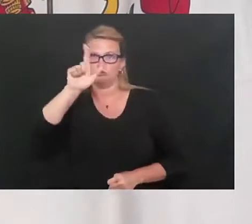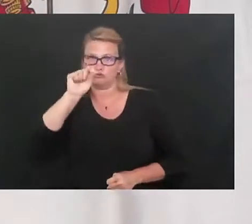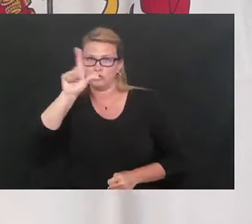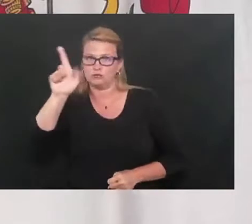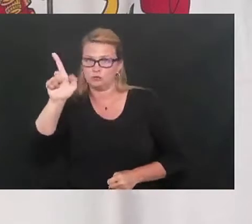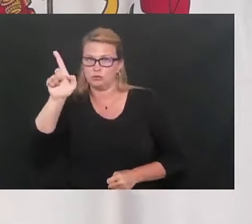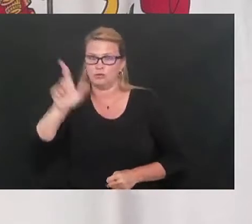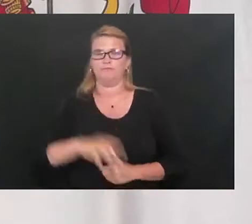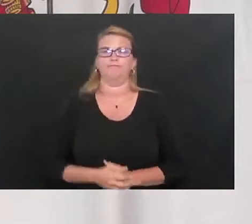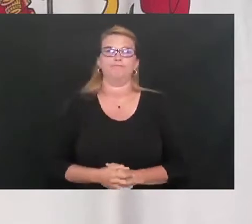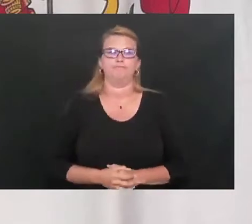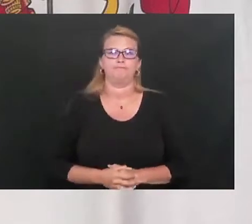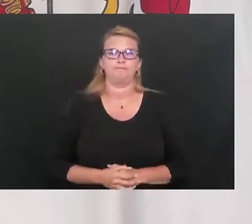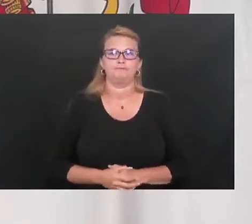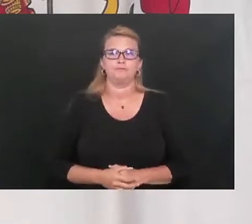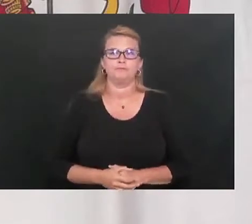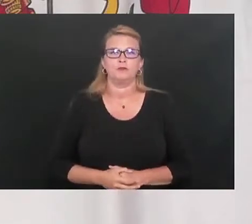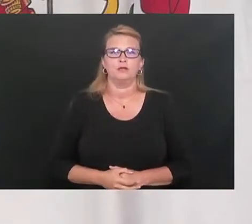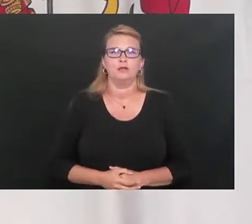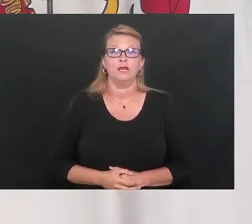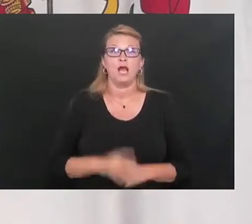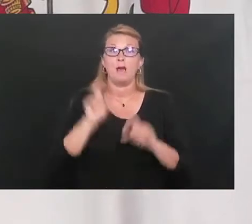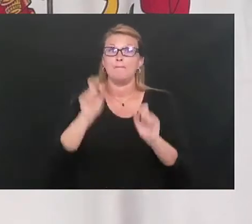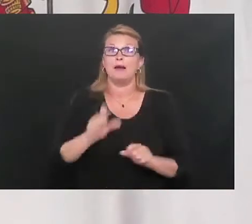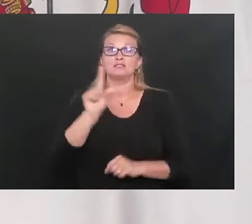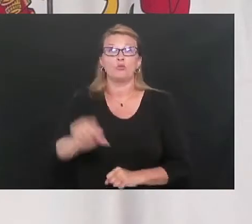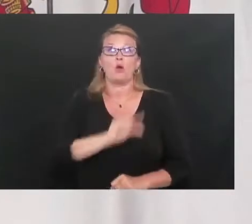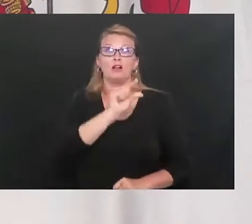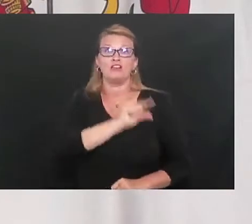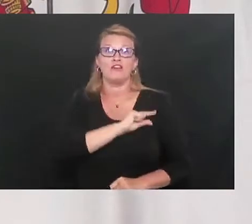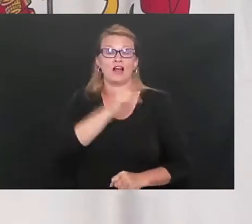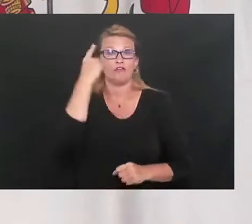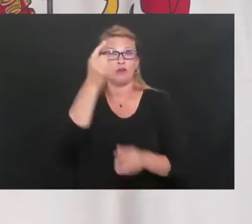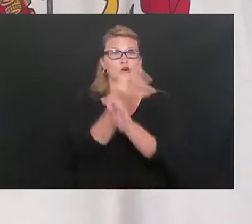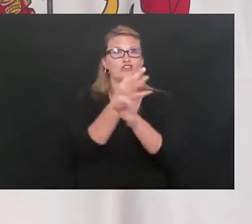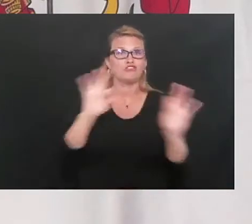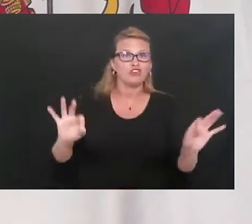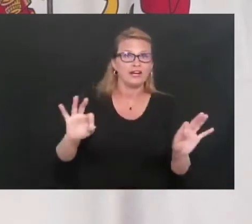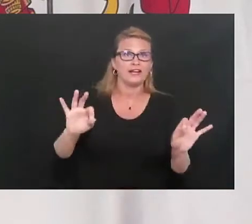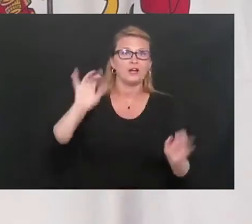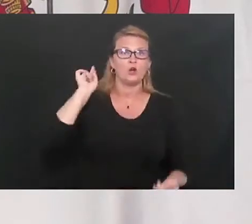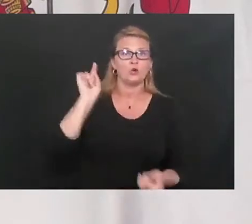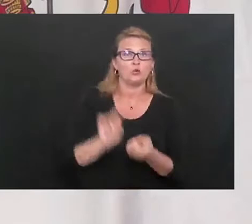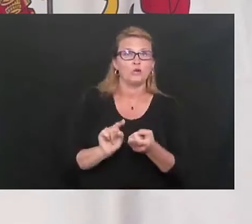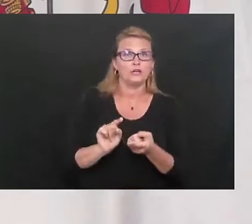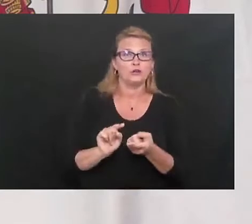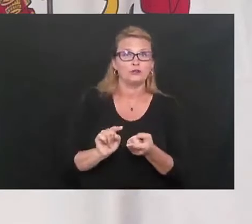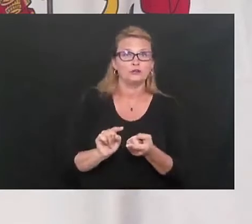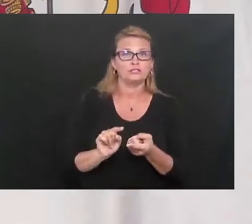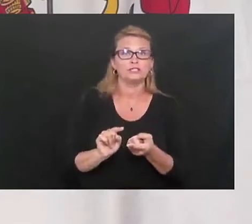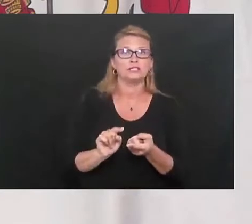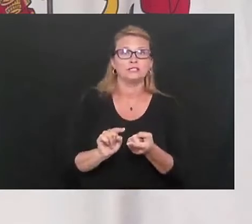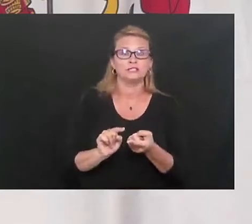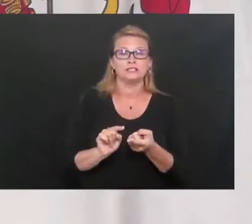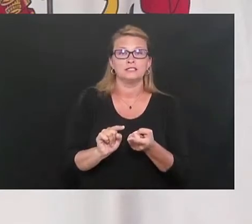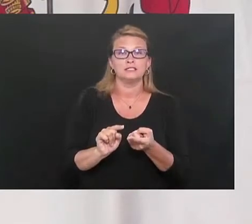2020-2021. And qualified for free or reduced price